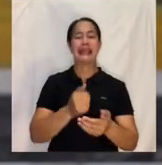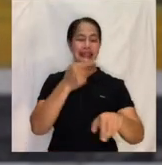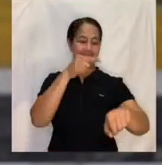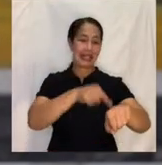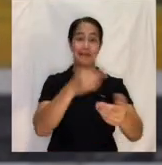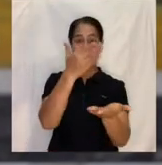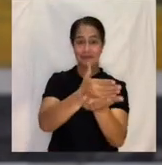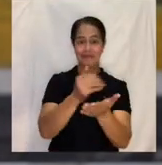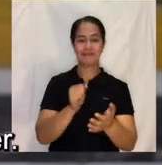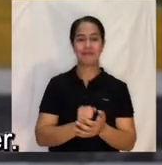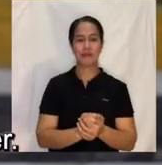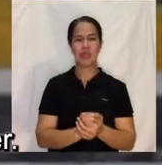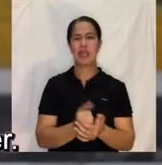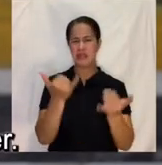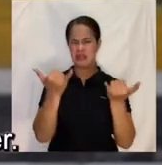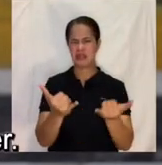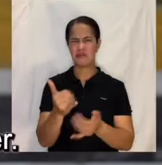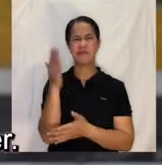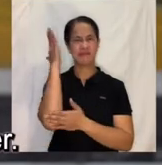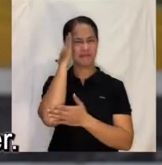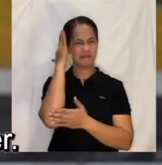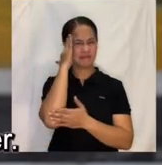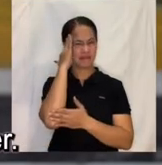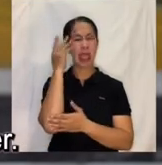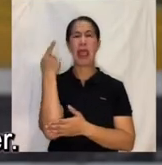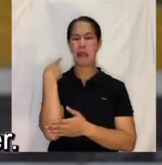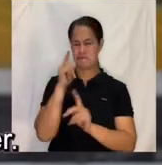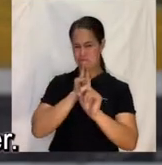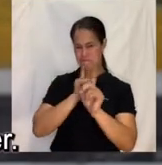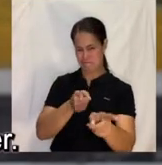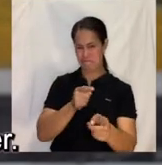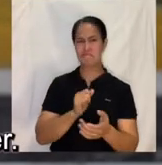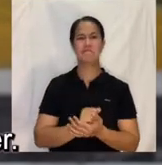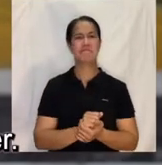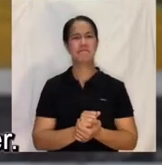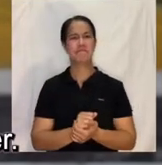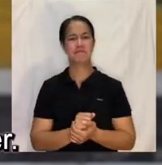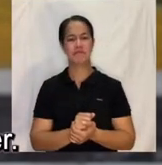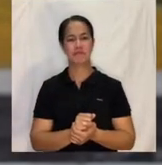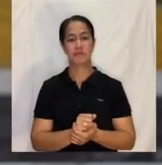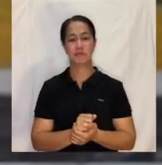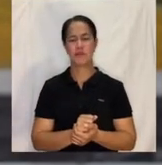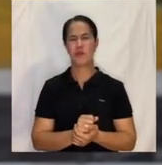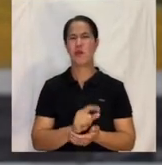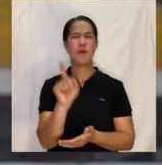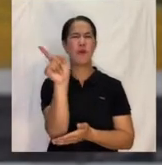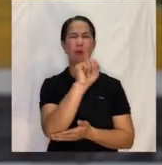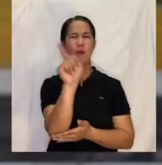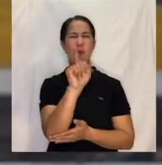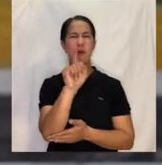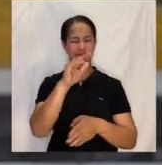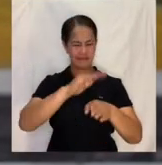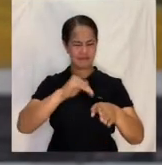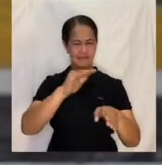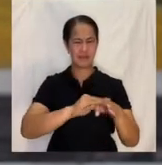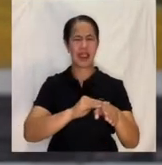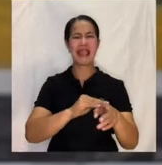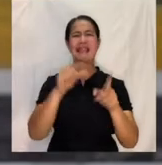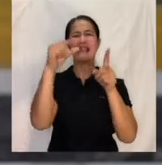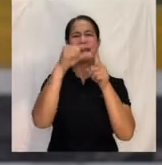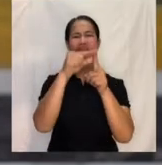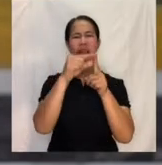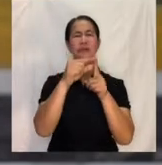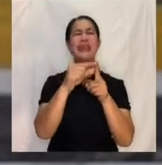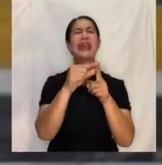Time's up! Now, I know that you already have the answer. So, what do we call